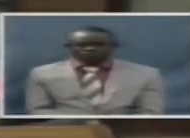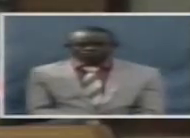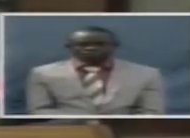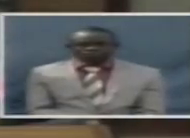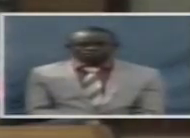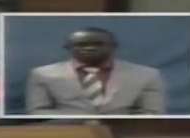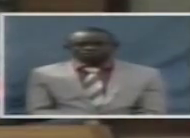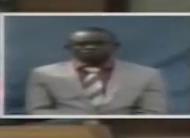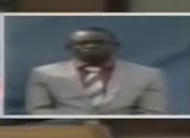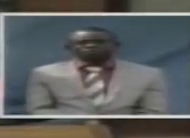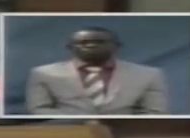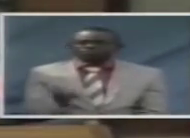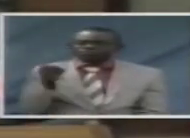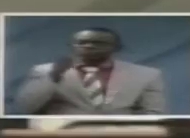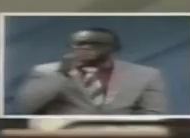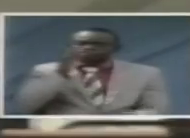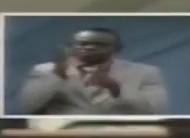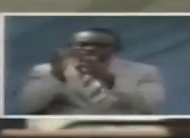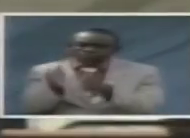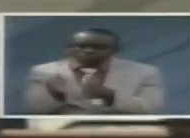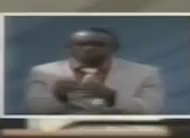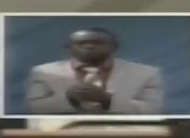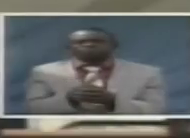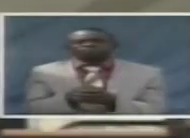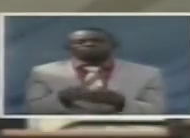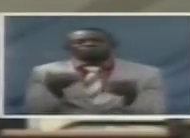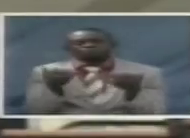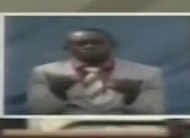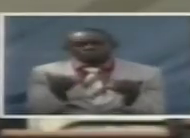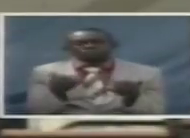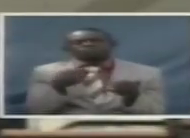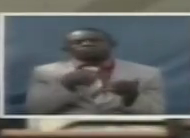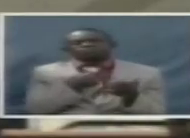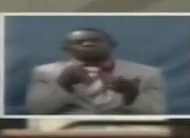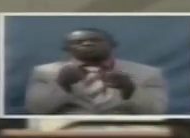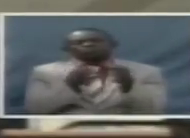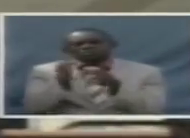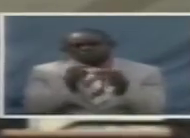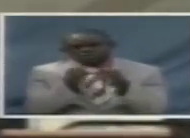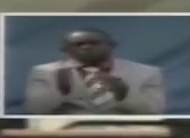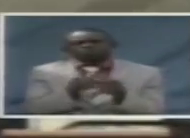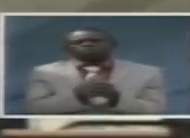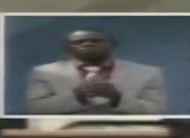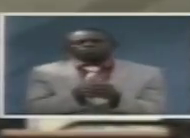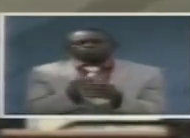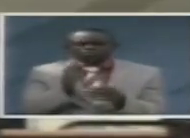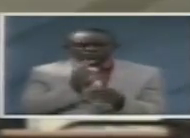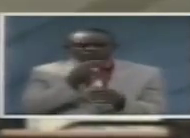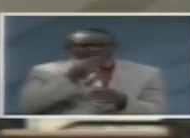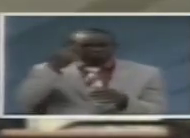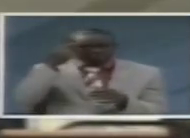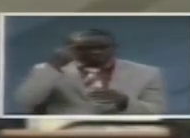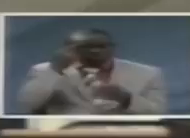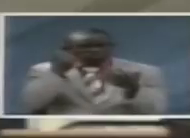Mr. Speaker, subsequently outline the measures we are undertaking to comprehensively